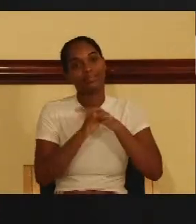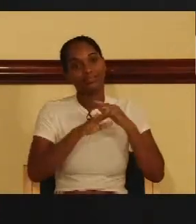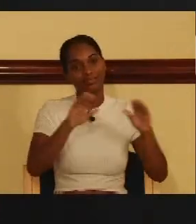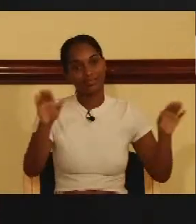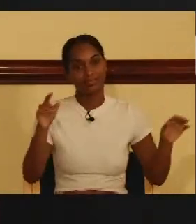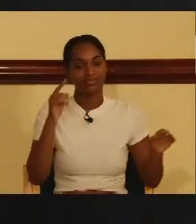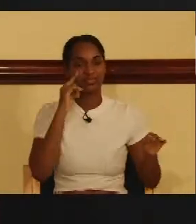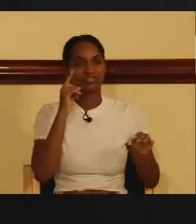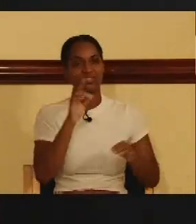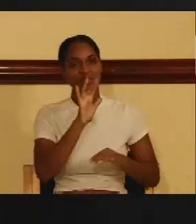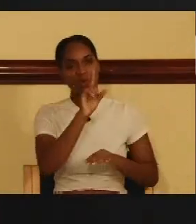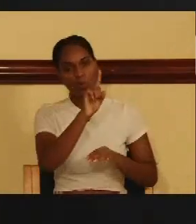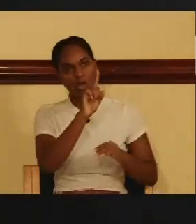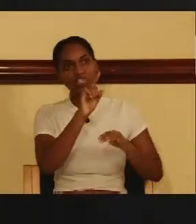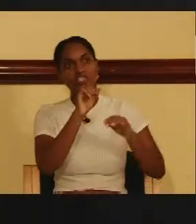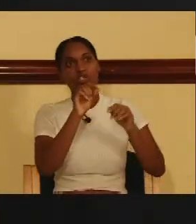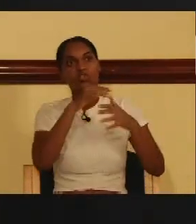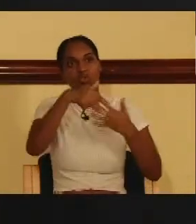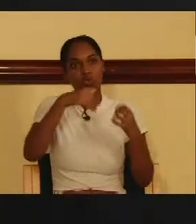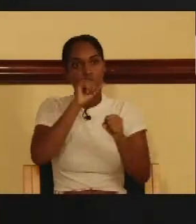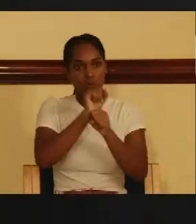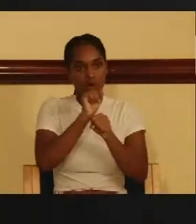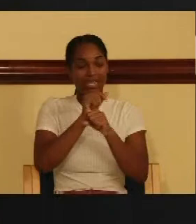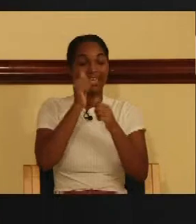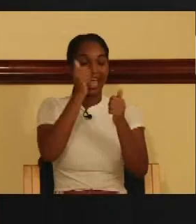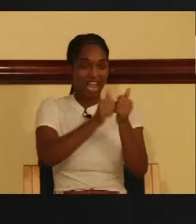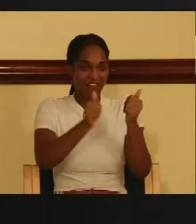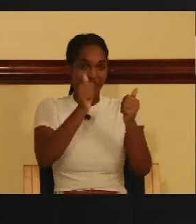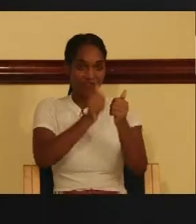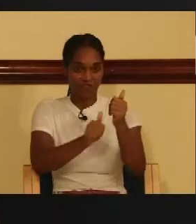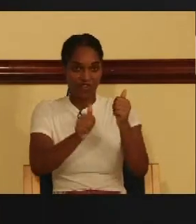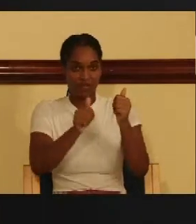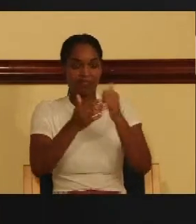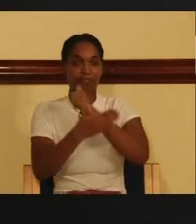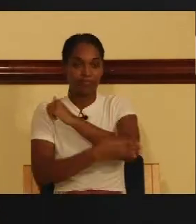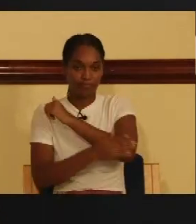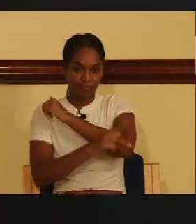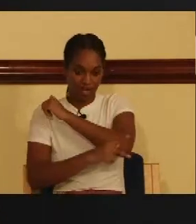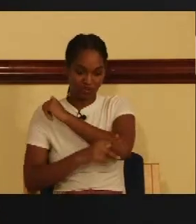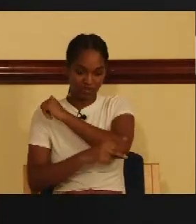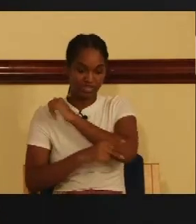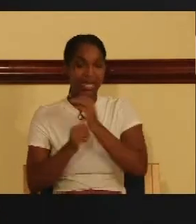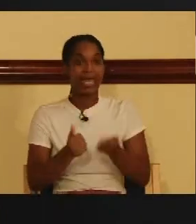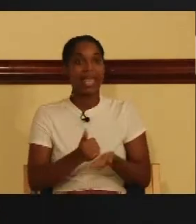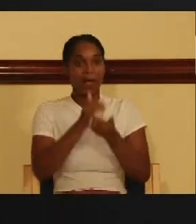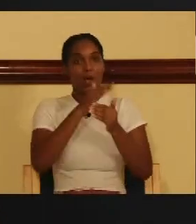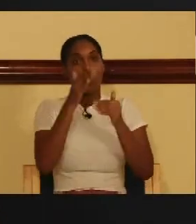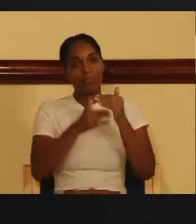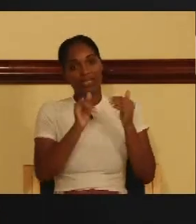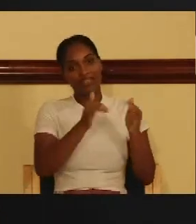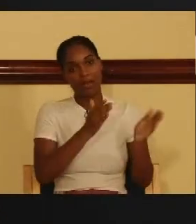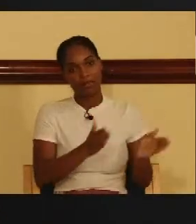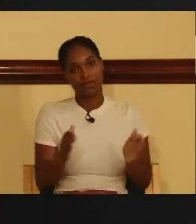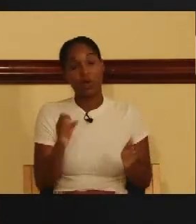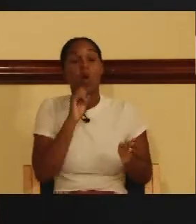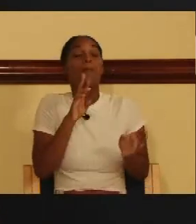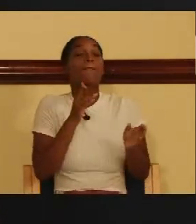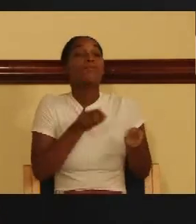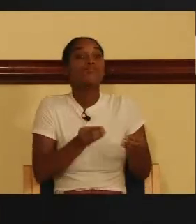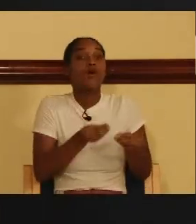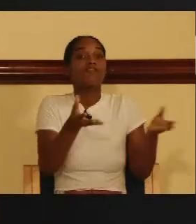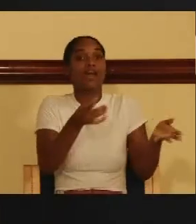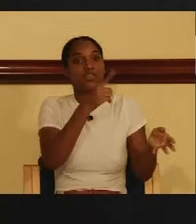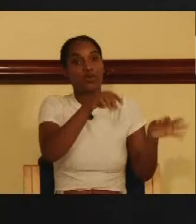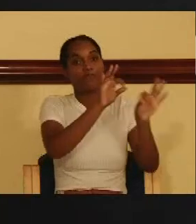one social worker in every parish that will help to complete that process, or provide those forms